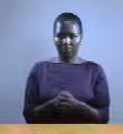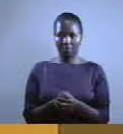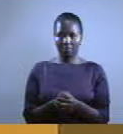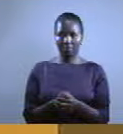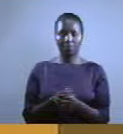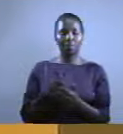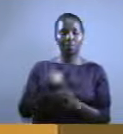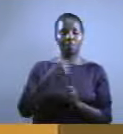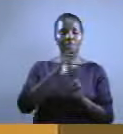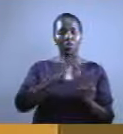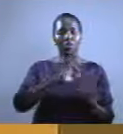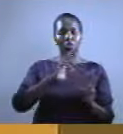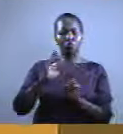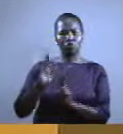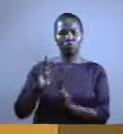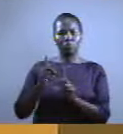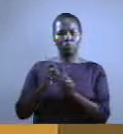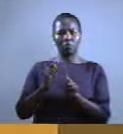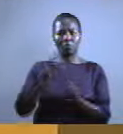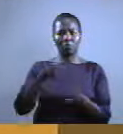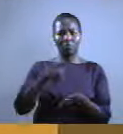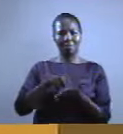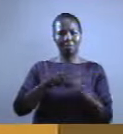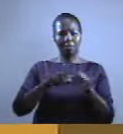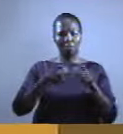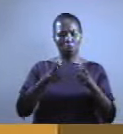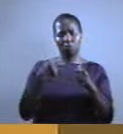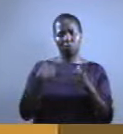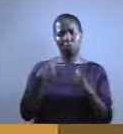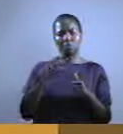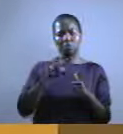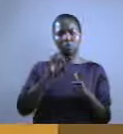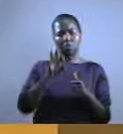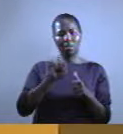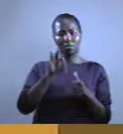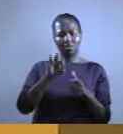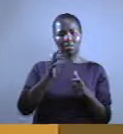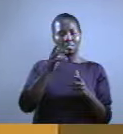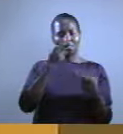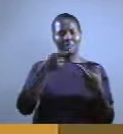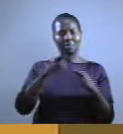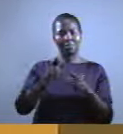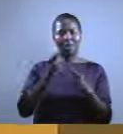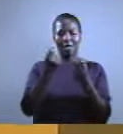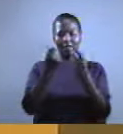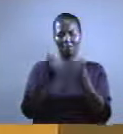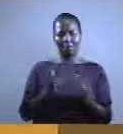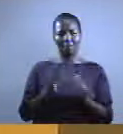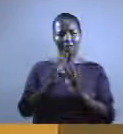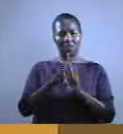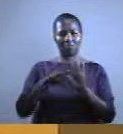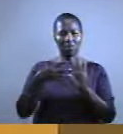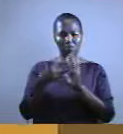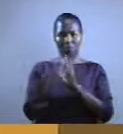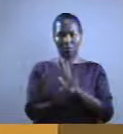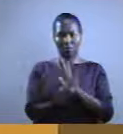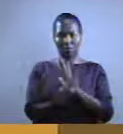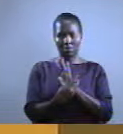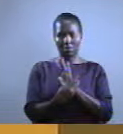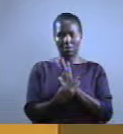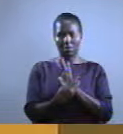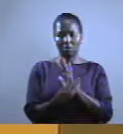Consideration of report of Standing Committee on Finance on 2013 revised fiscal framework. The Honourable